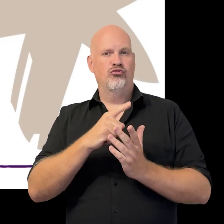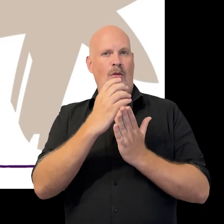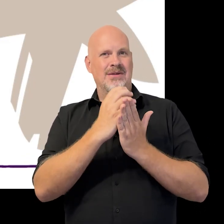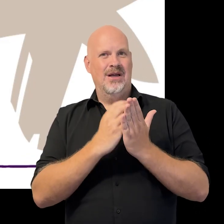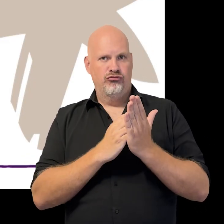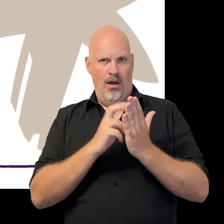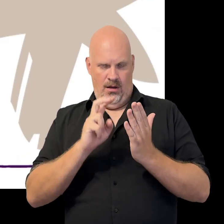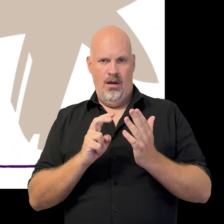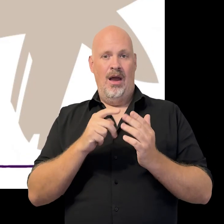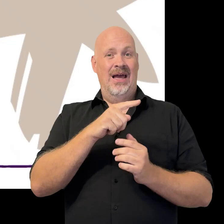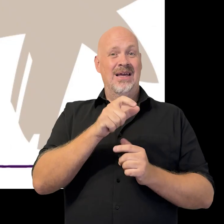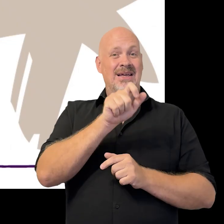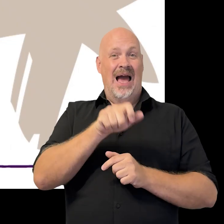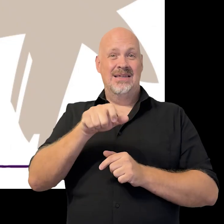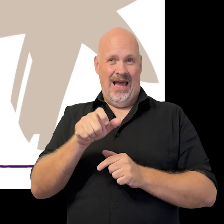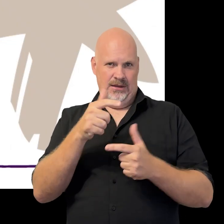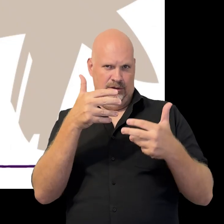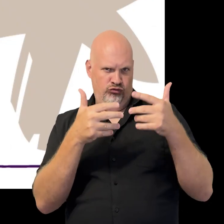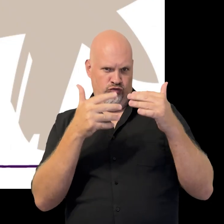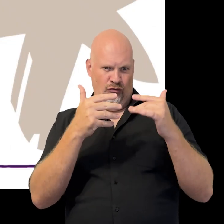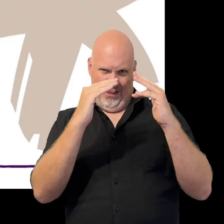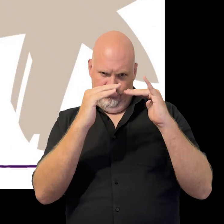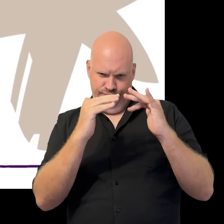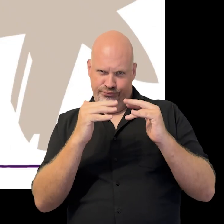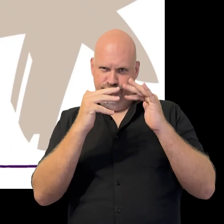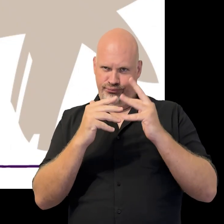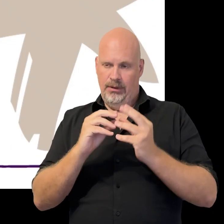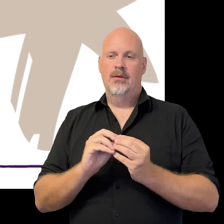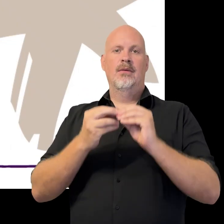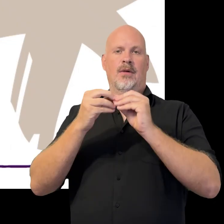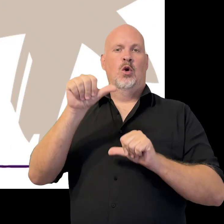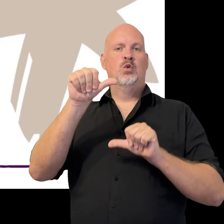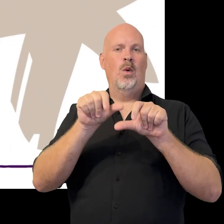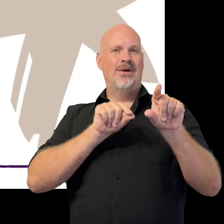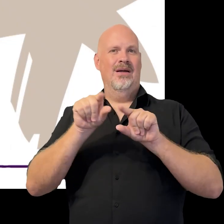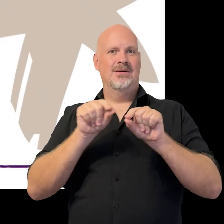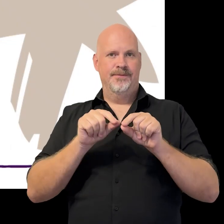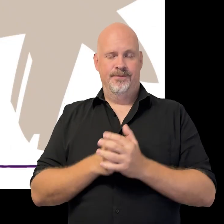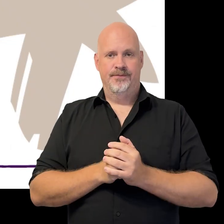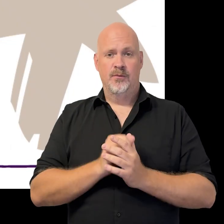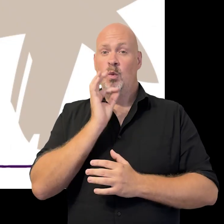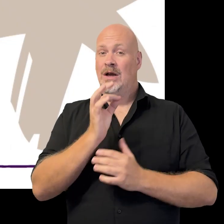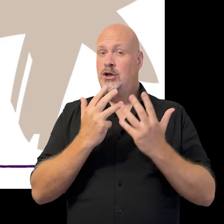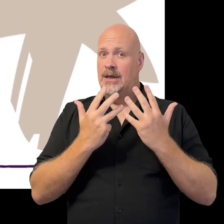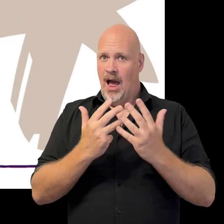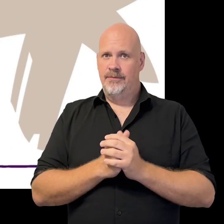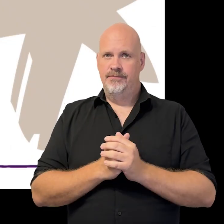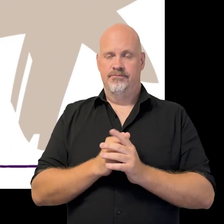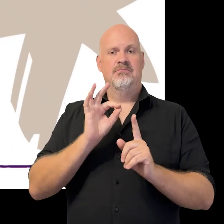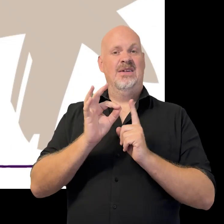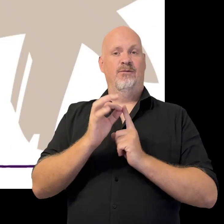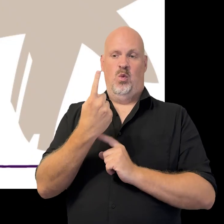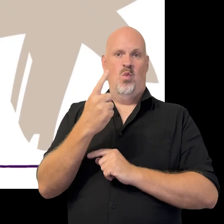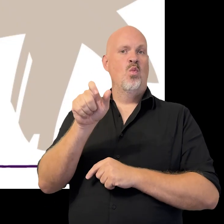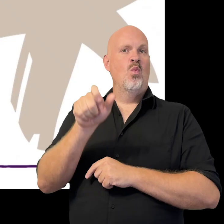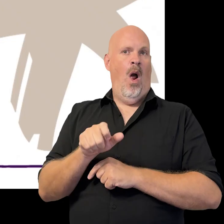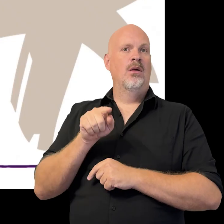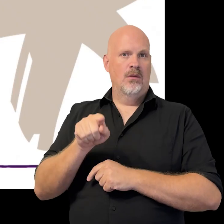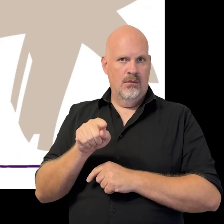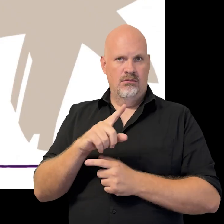Now, as I said, it's endless really in terms of what you might consider. So those are just